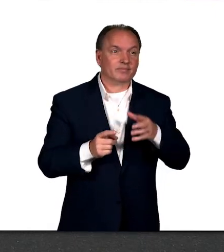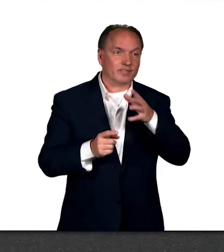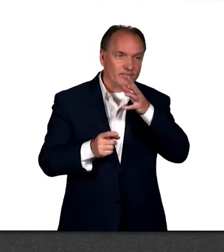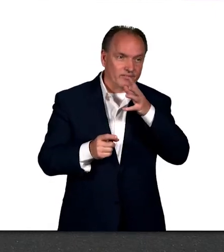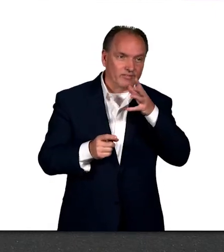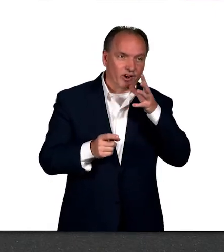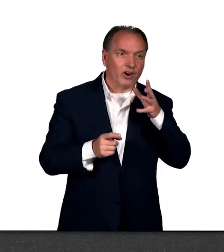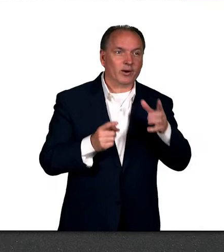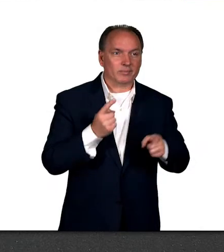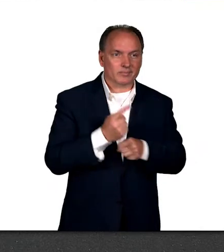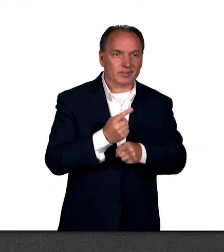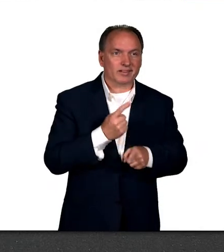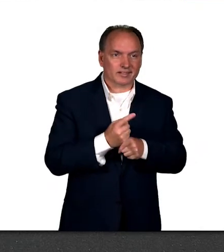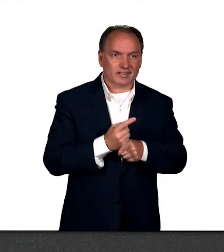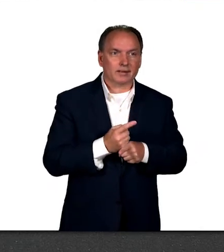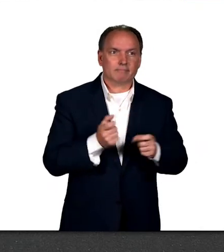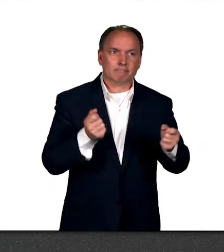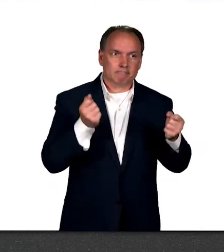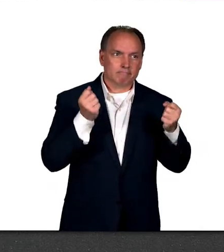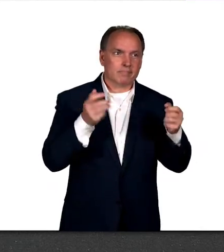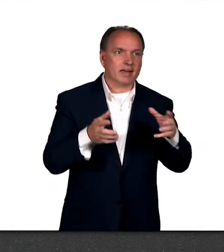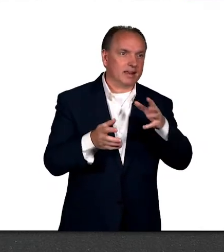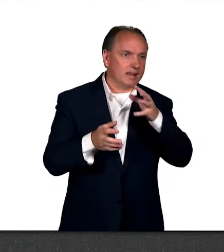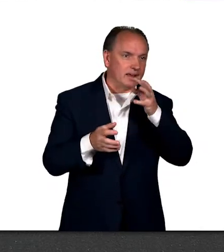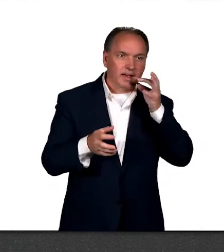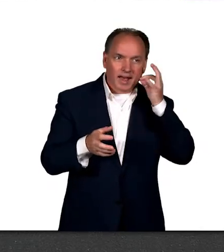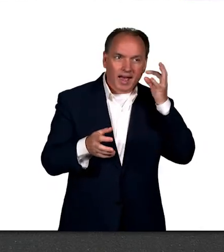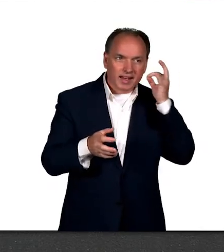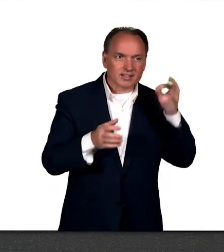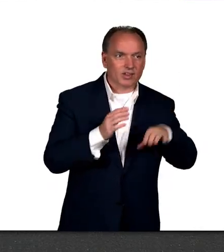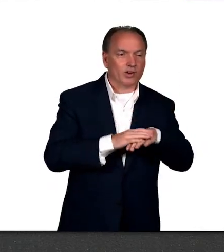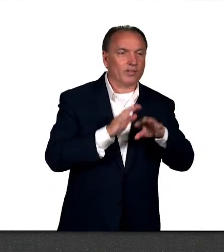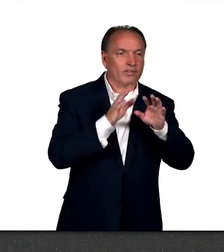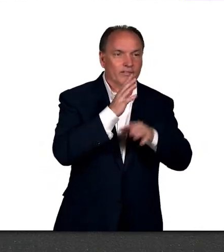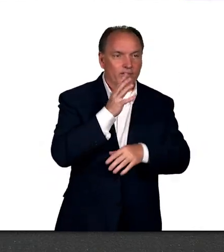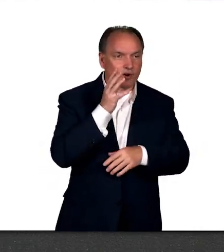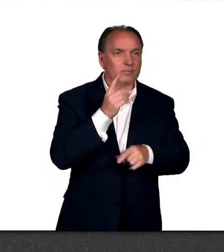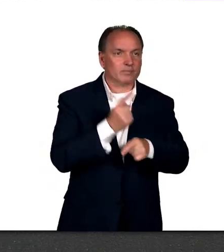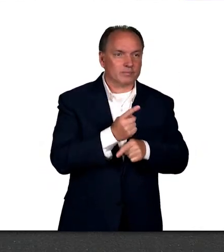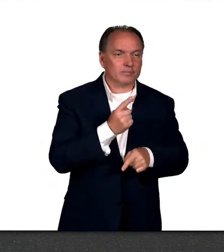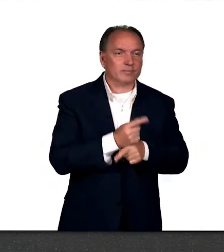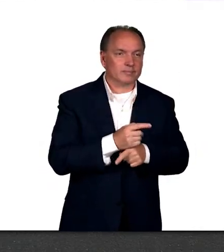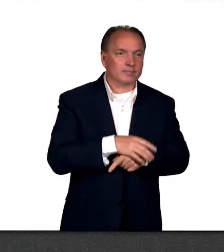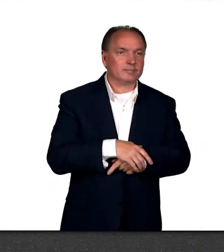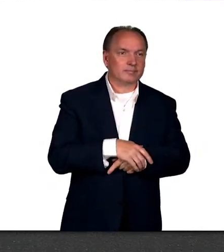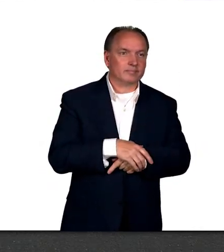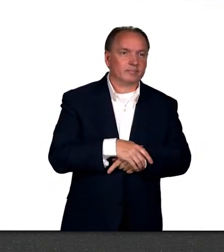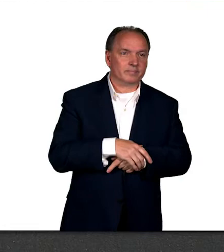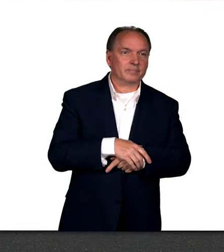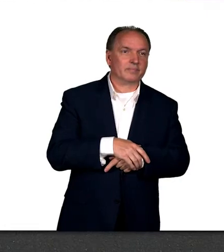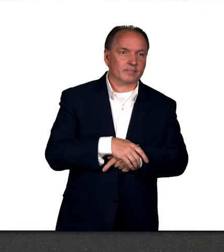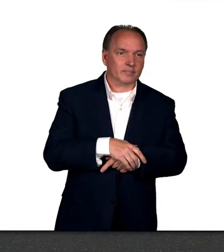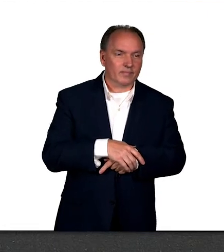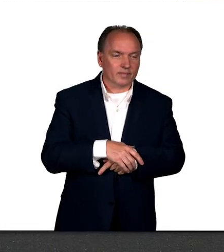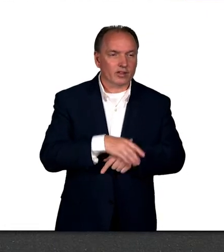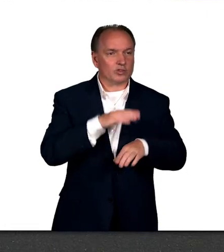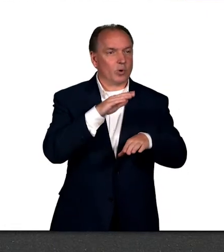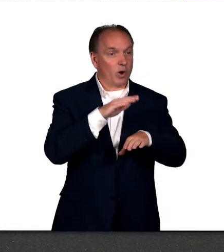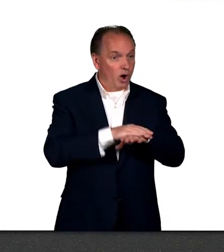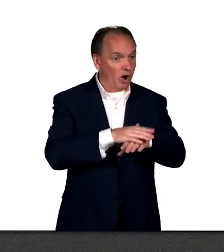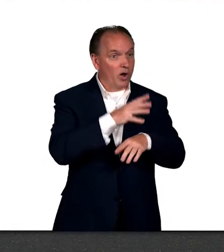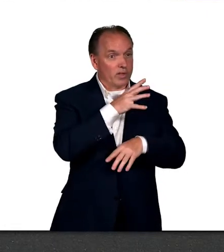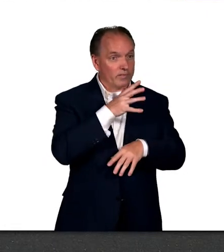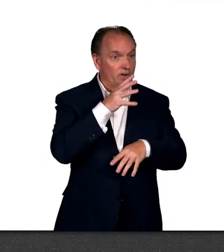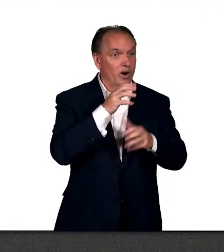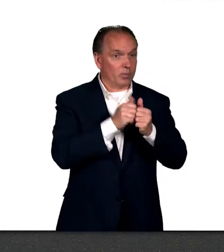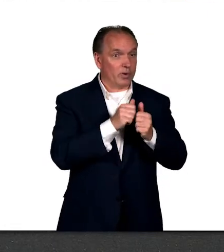Okay, there's a lot of cats on the farm. Yeah, let's change it. We're on the